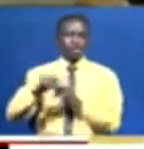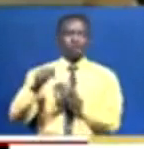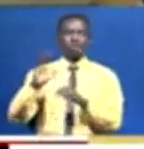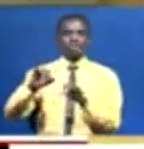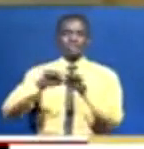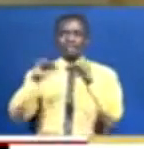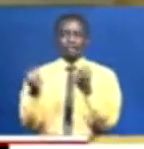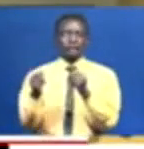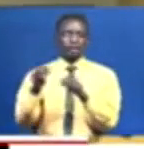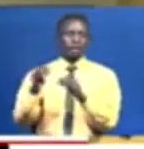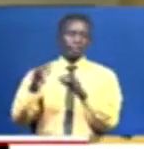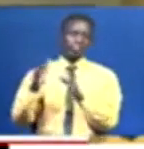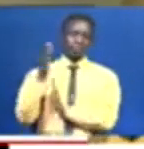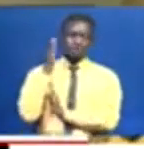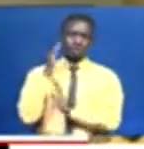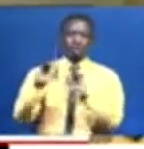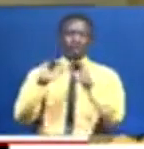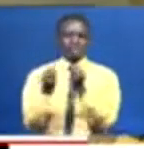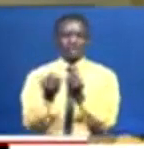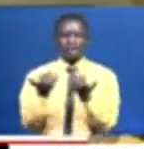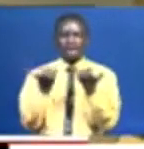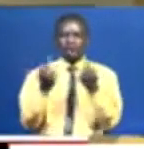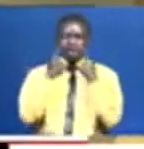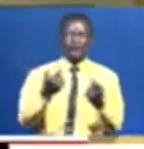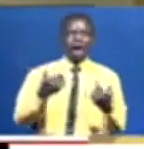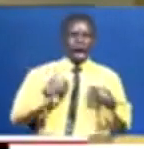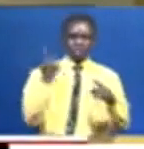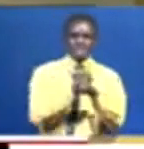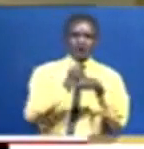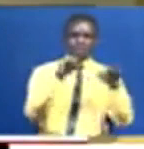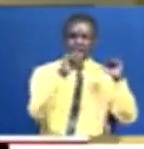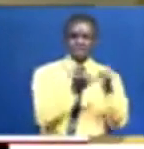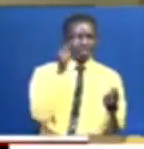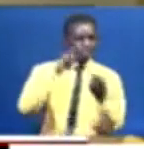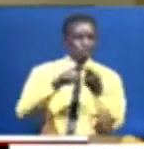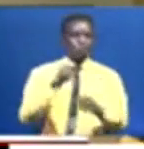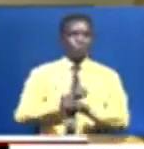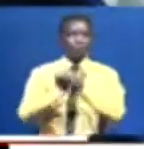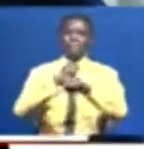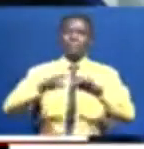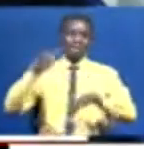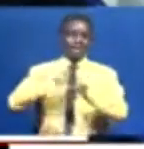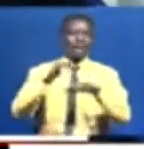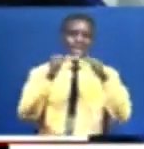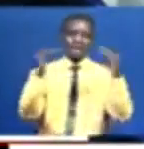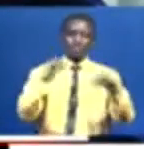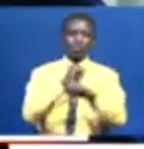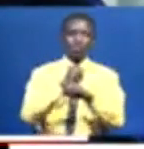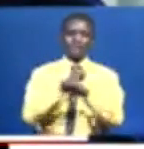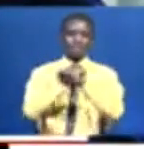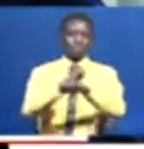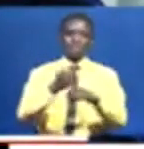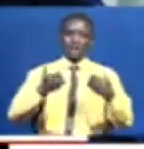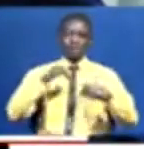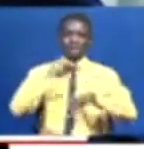have bought multiple security tools, but they're not still getting the level of protection that they expect. And the reason is because all these tools have